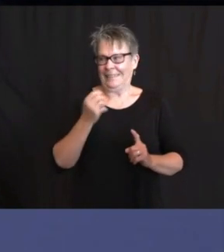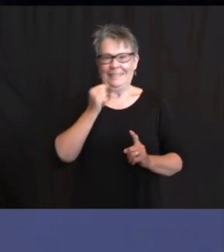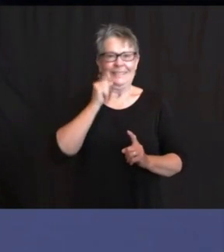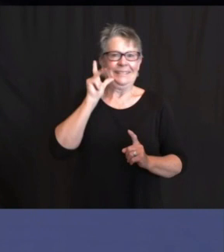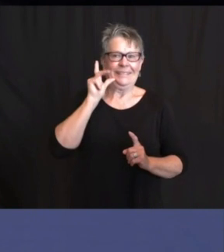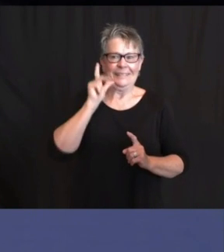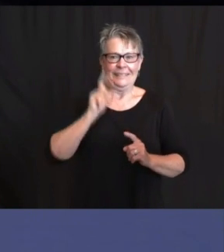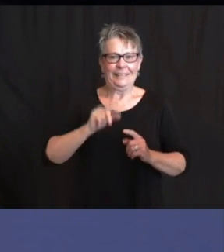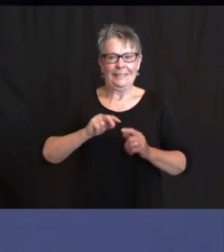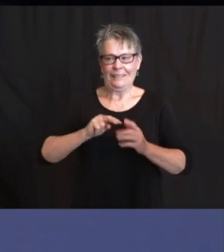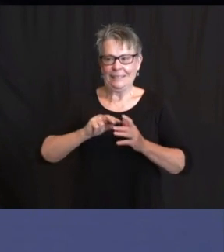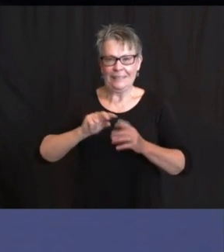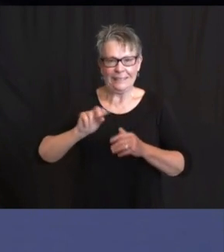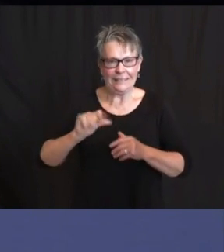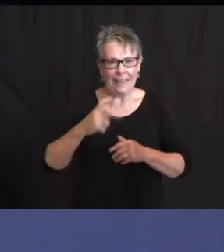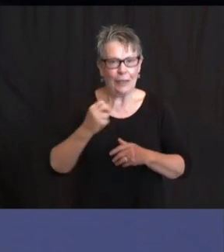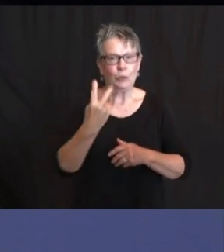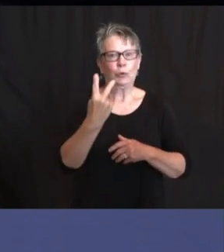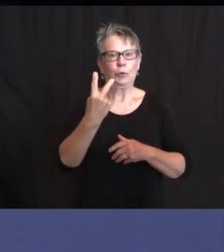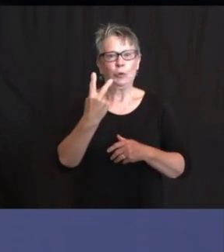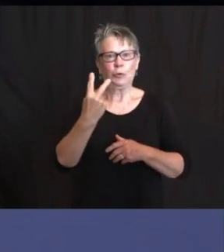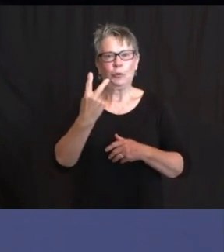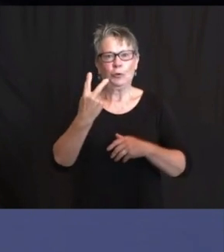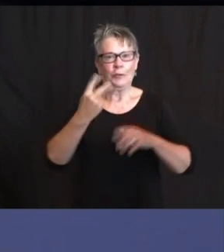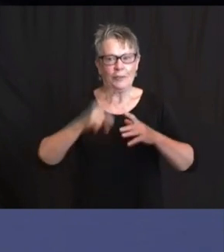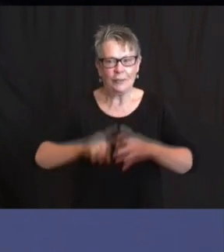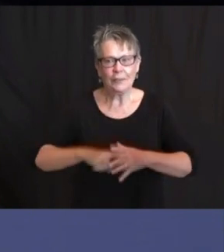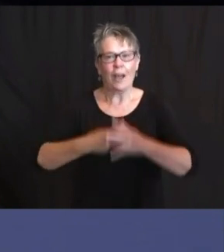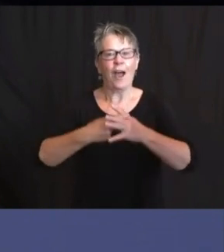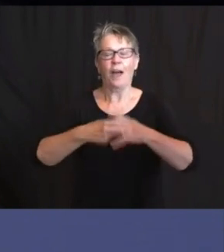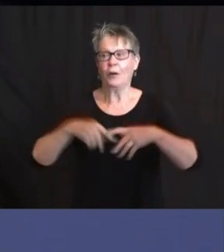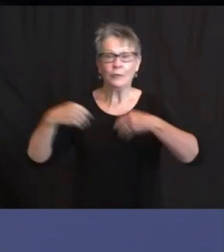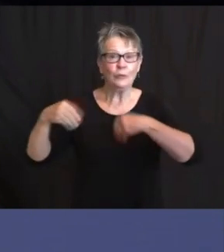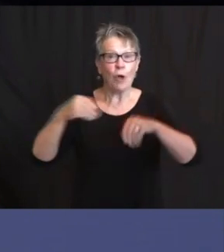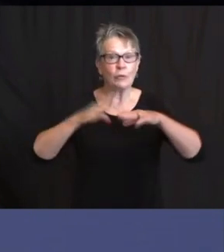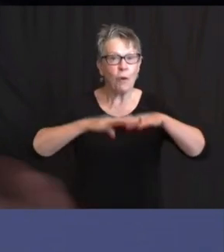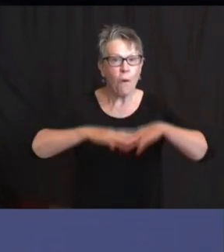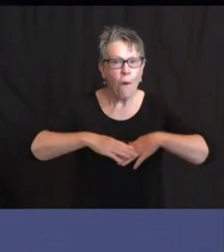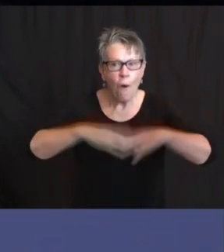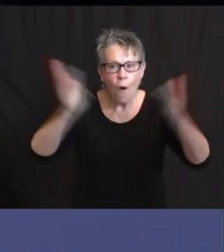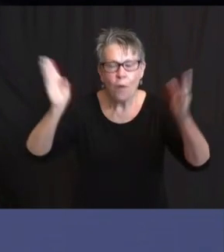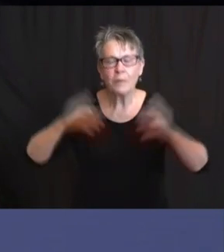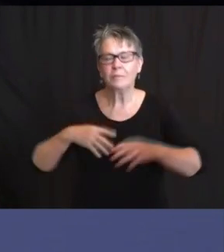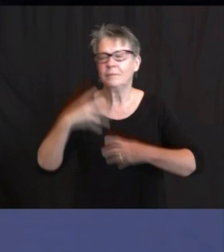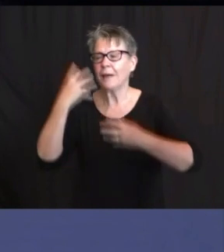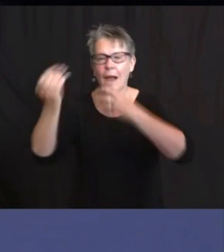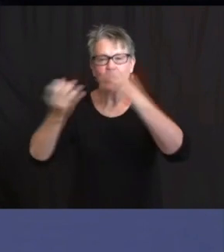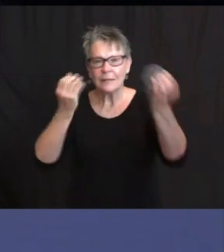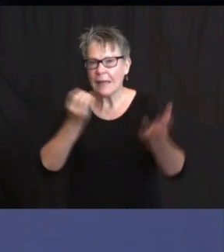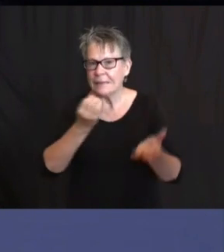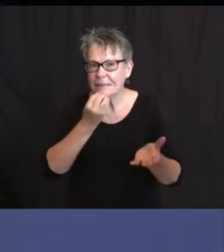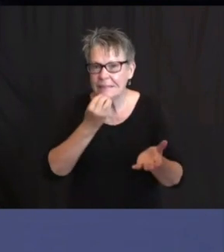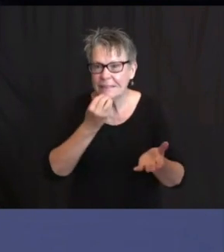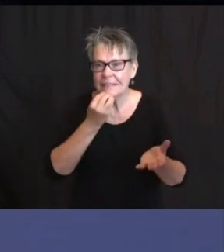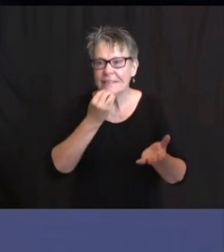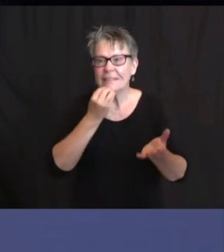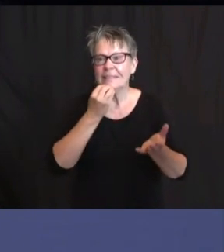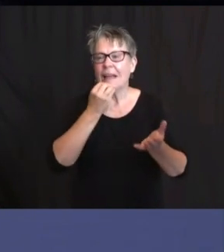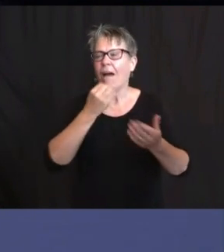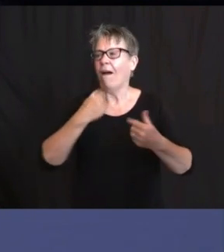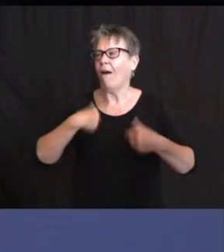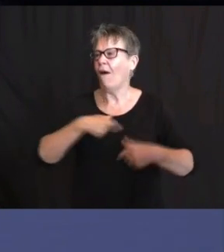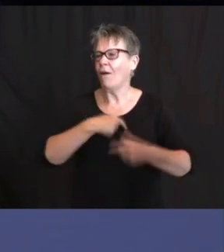open and to have an opportunity to dine outside. And I know we are all anxious to see more businesses open as this